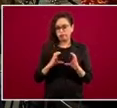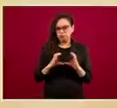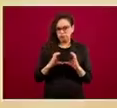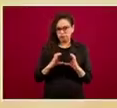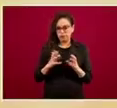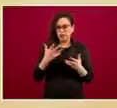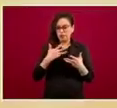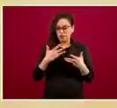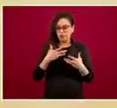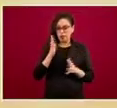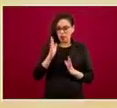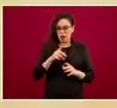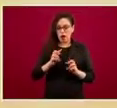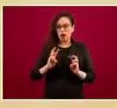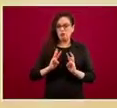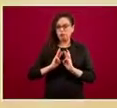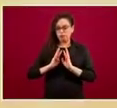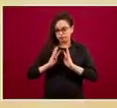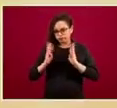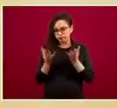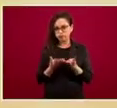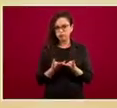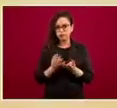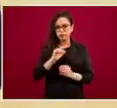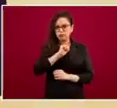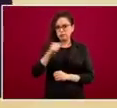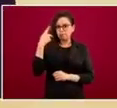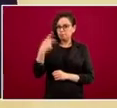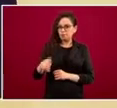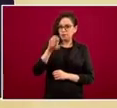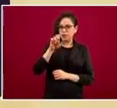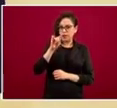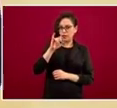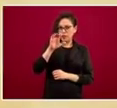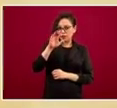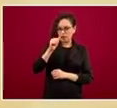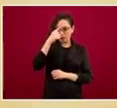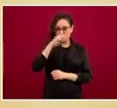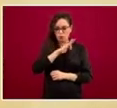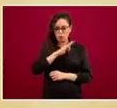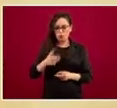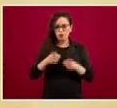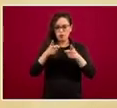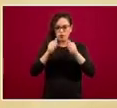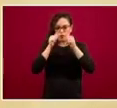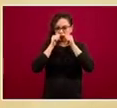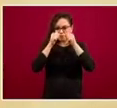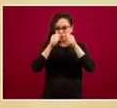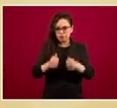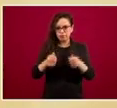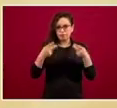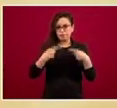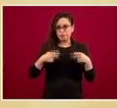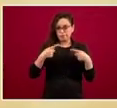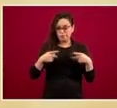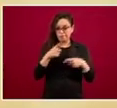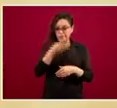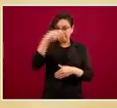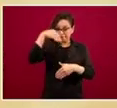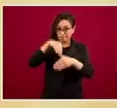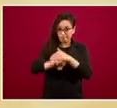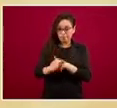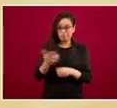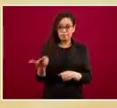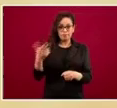hospitals that are contemplated in this plan have been certified, and they have an ethics committee